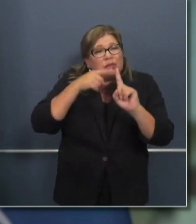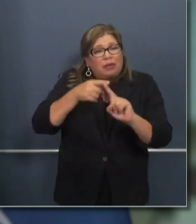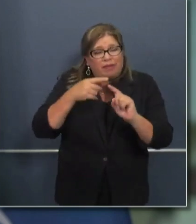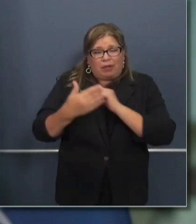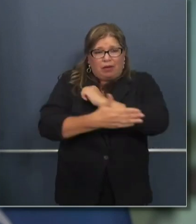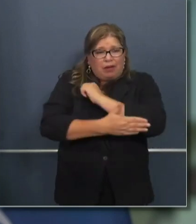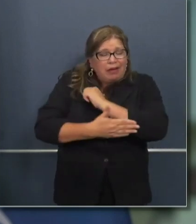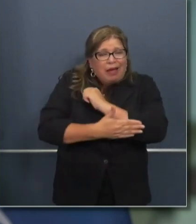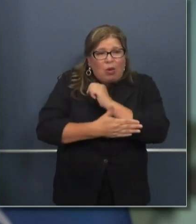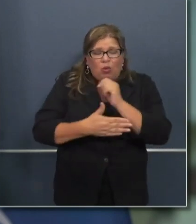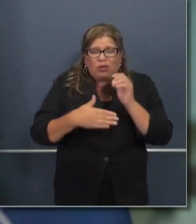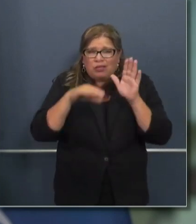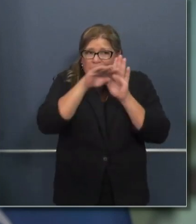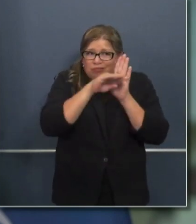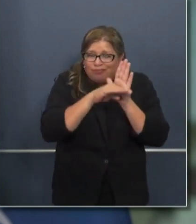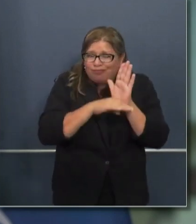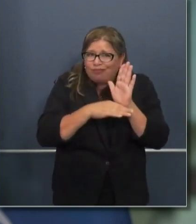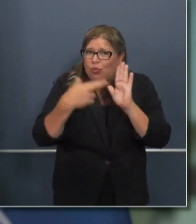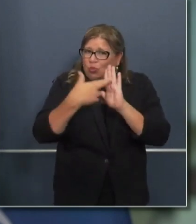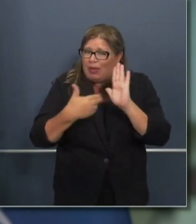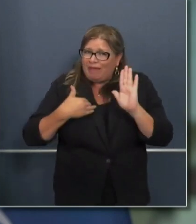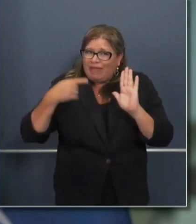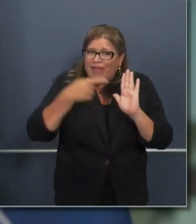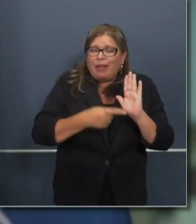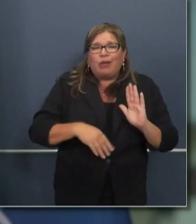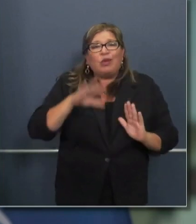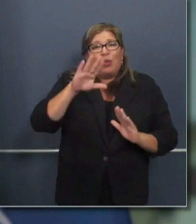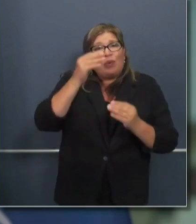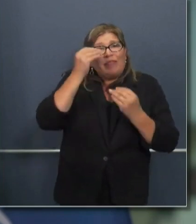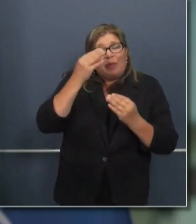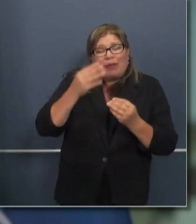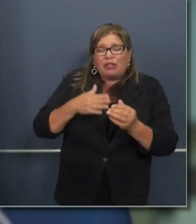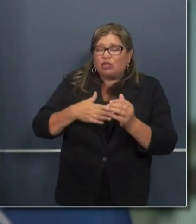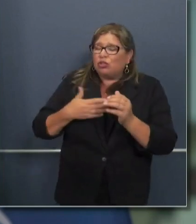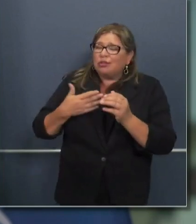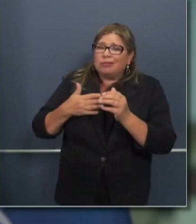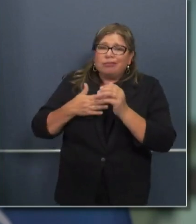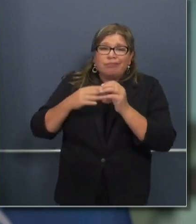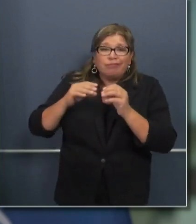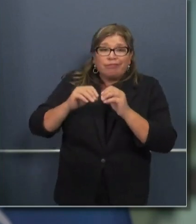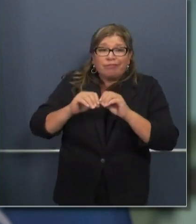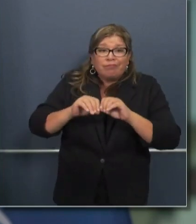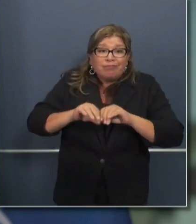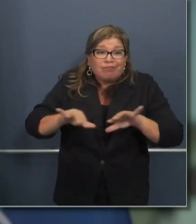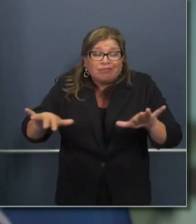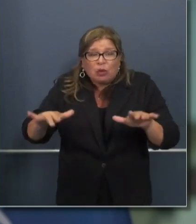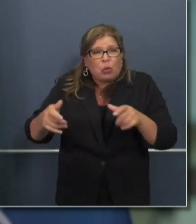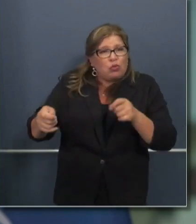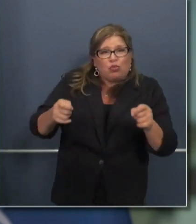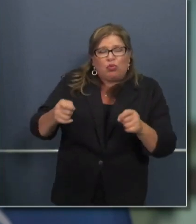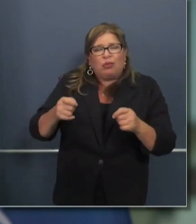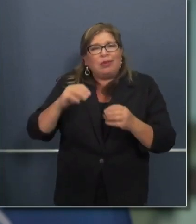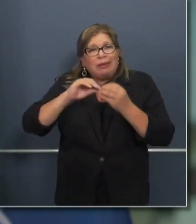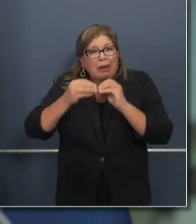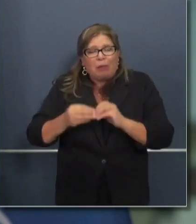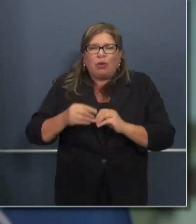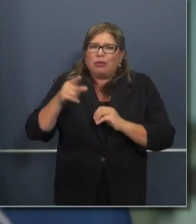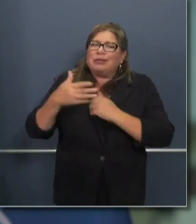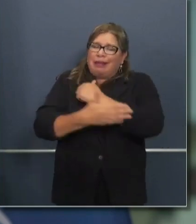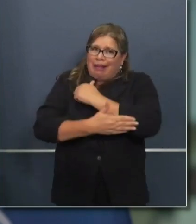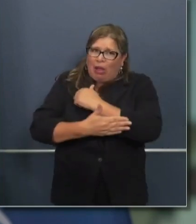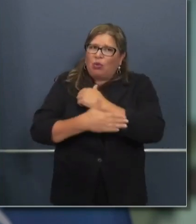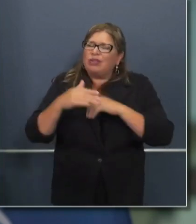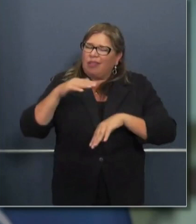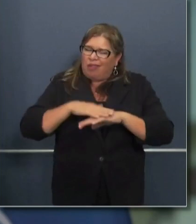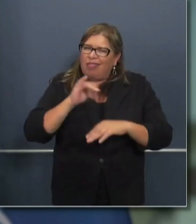protection plans, the specific details within your counties, the guidelines, the sectoral guidelines that we just put forth. Also